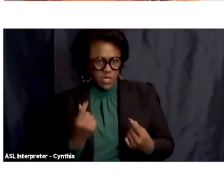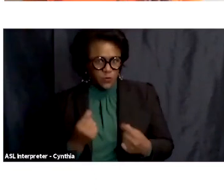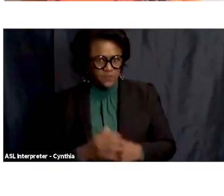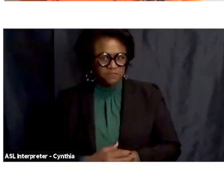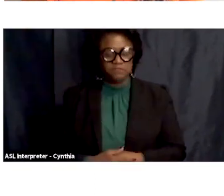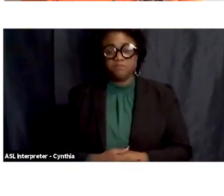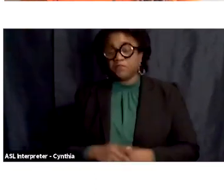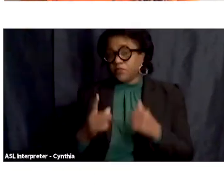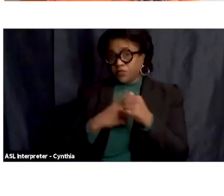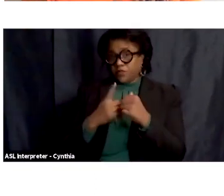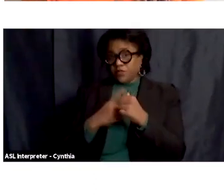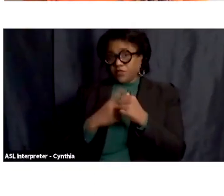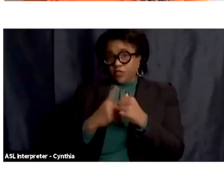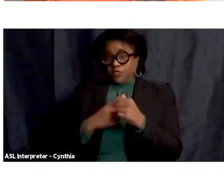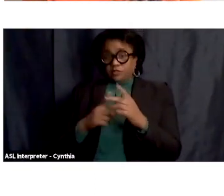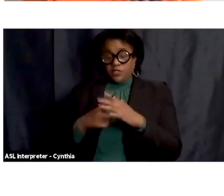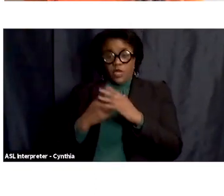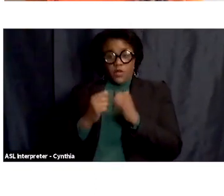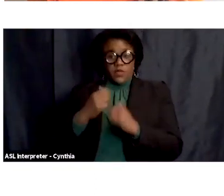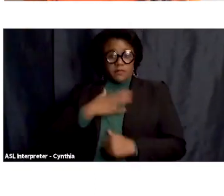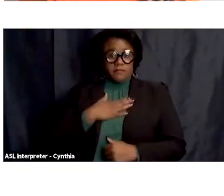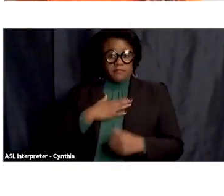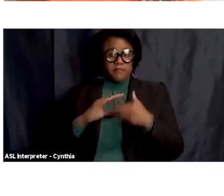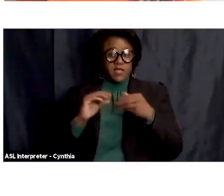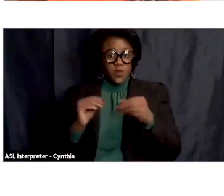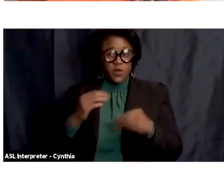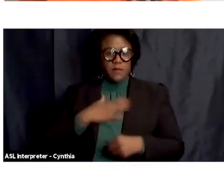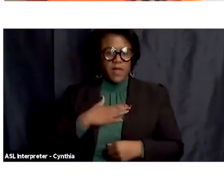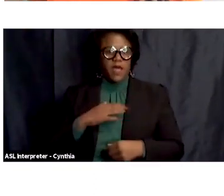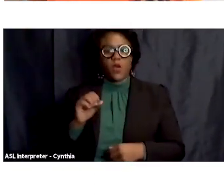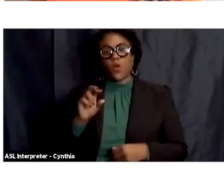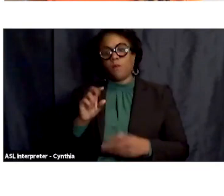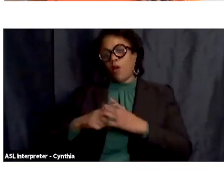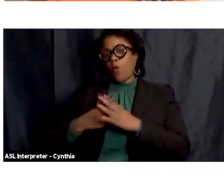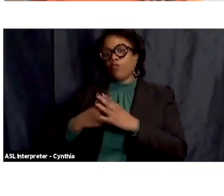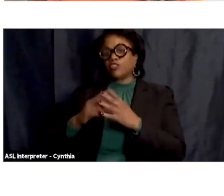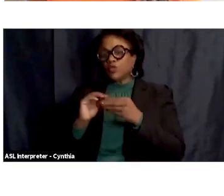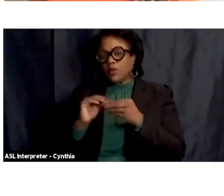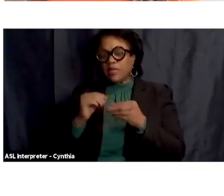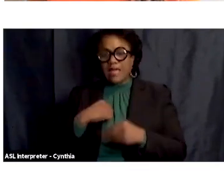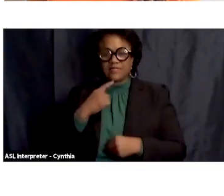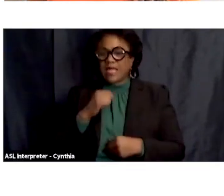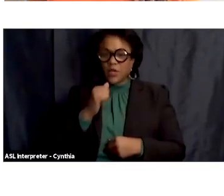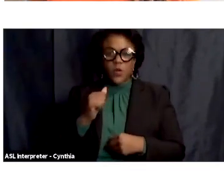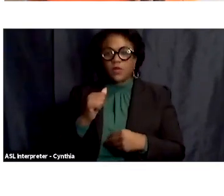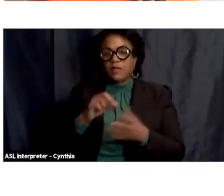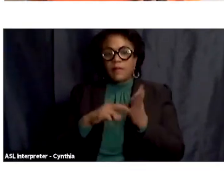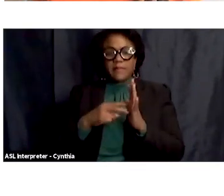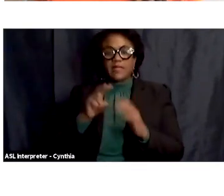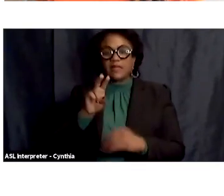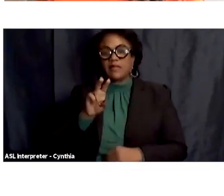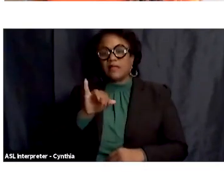So first and foremost, let's start with my story, my origin story. And when I say that, I don't mean a villain story, even though I might have